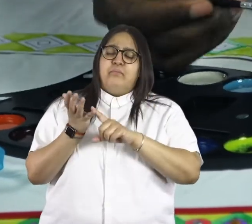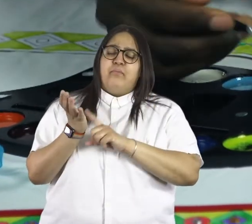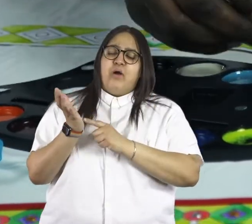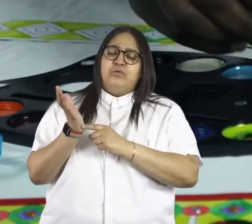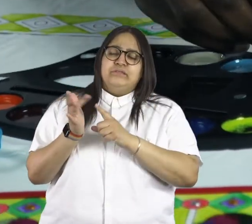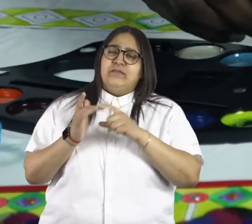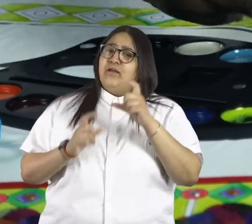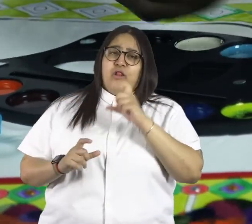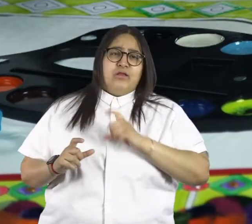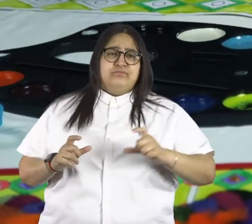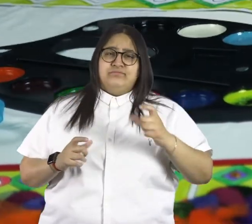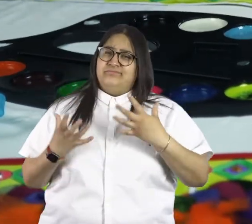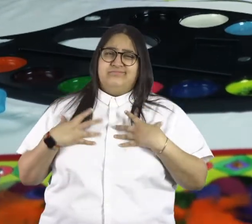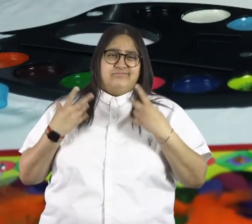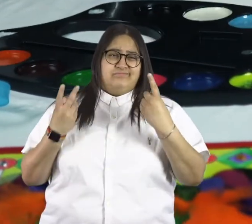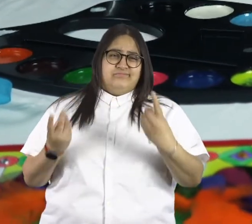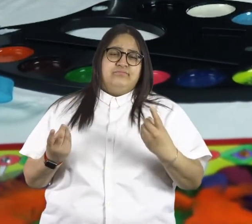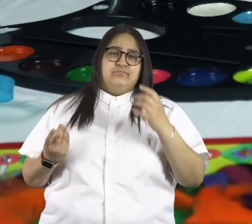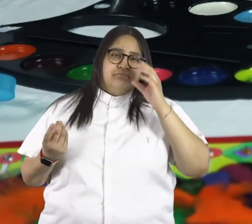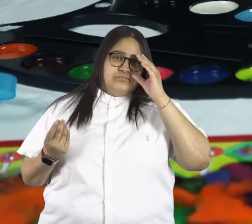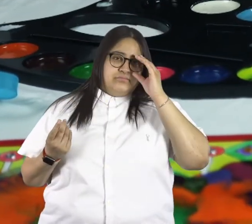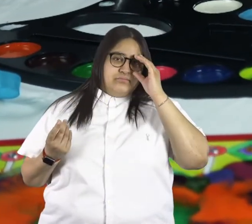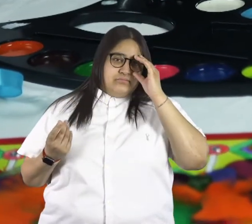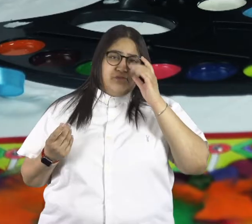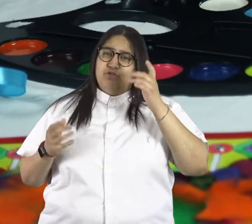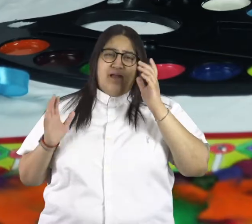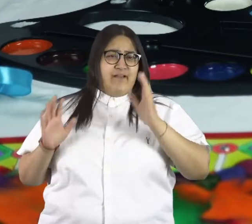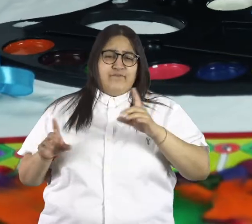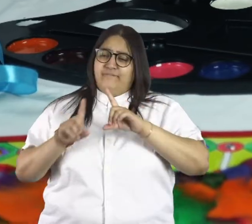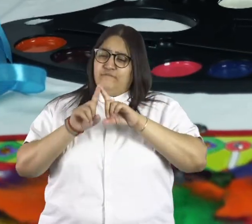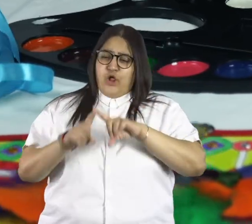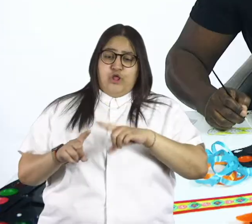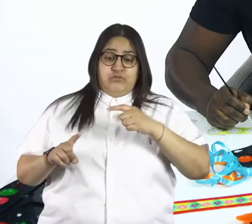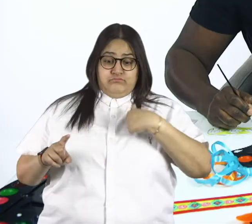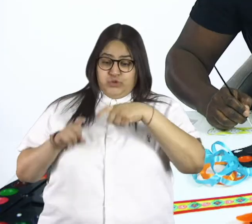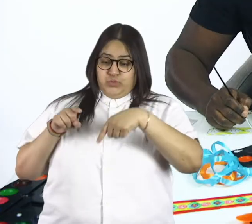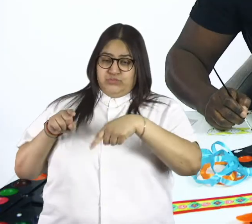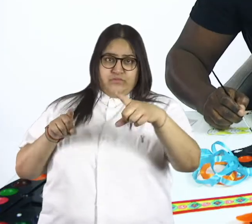Make it as different as you want. You do not have to follow what I'm doing.